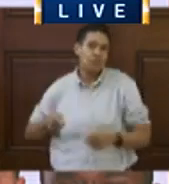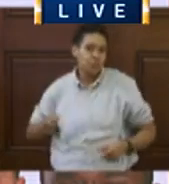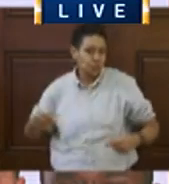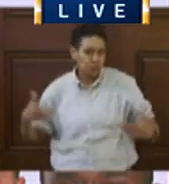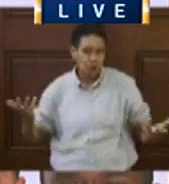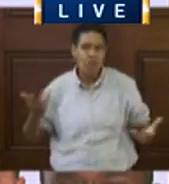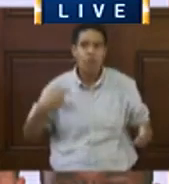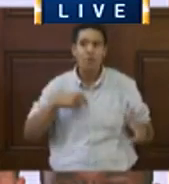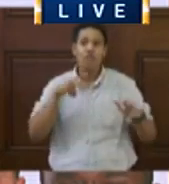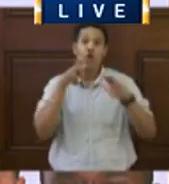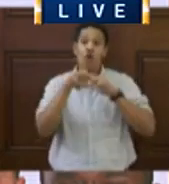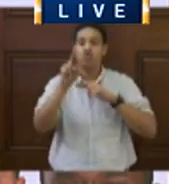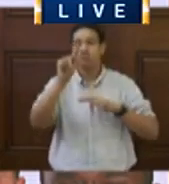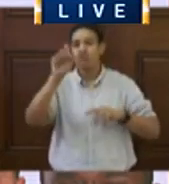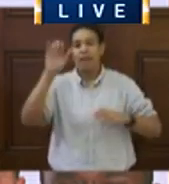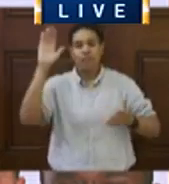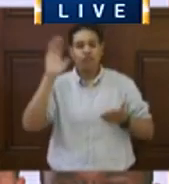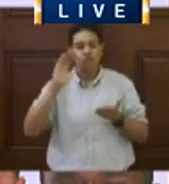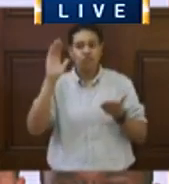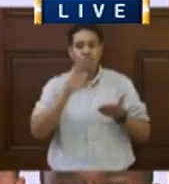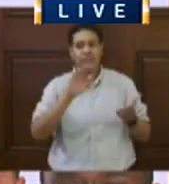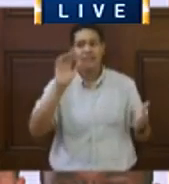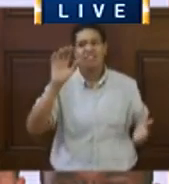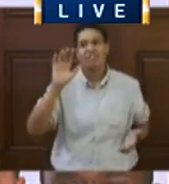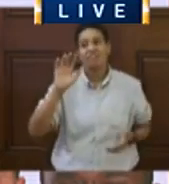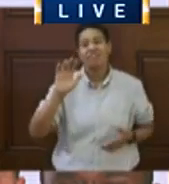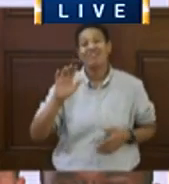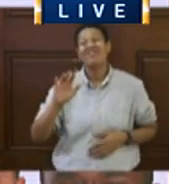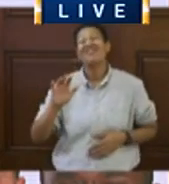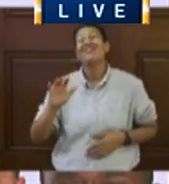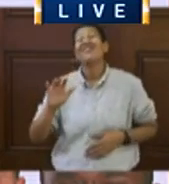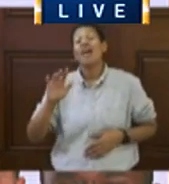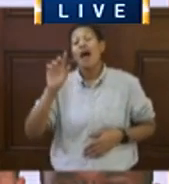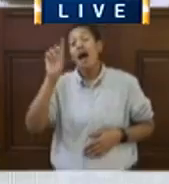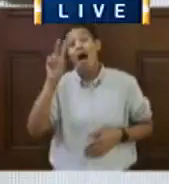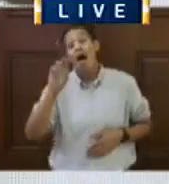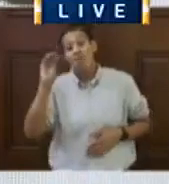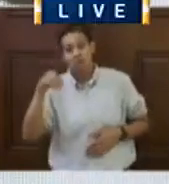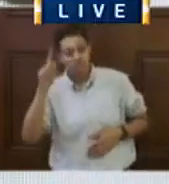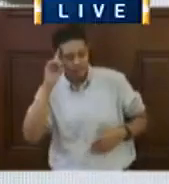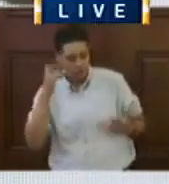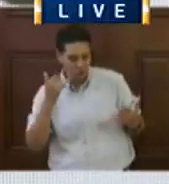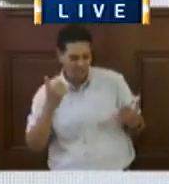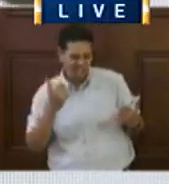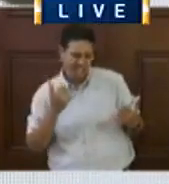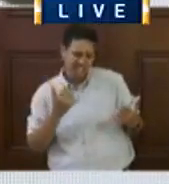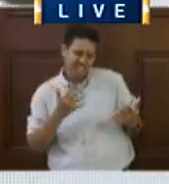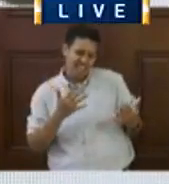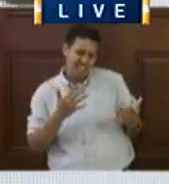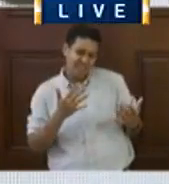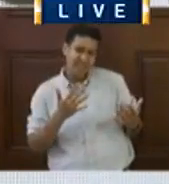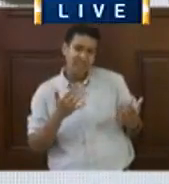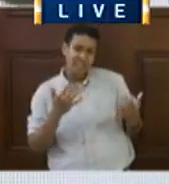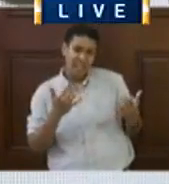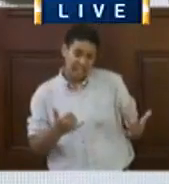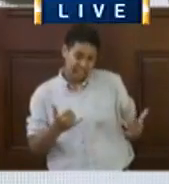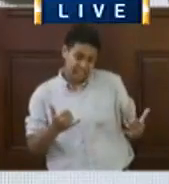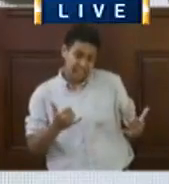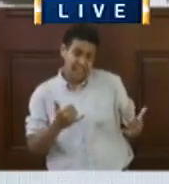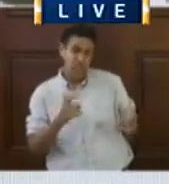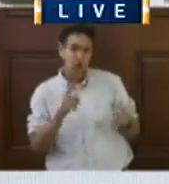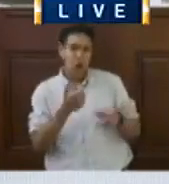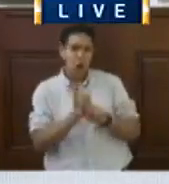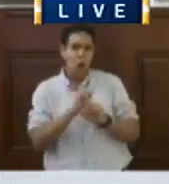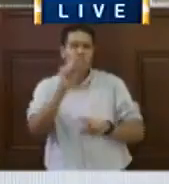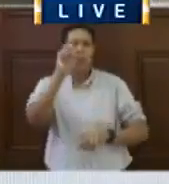rates, 0.5% for existing loans and 1% for new loans. That